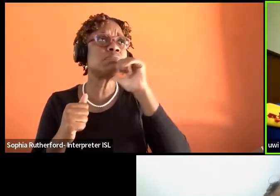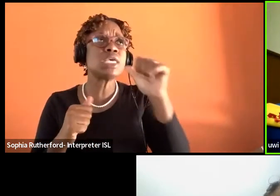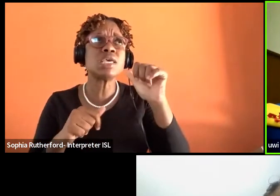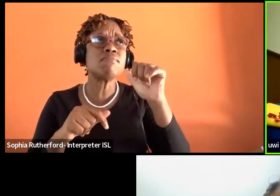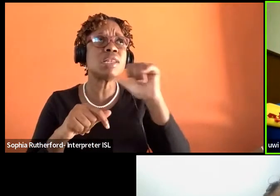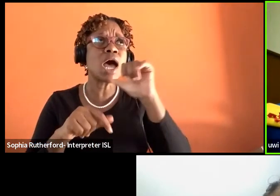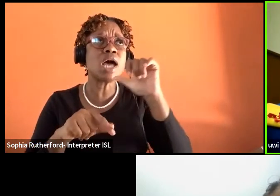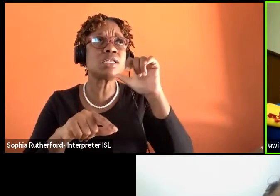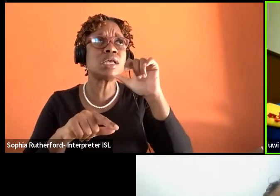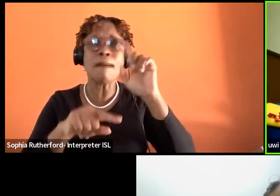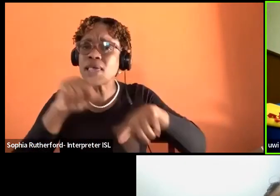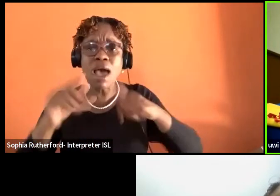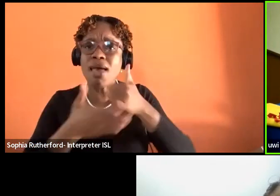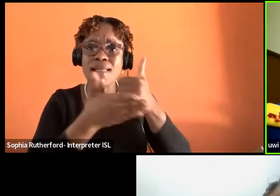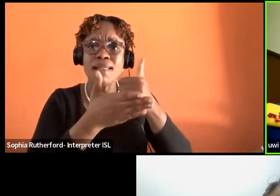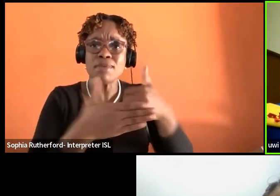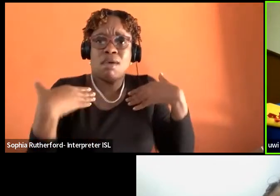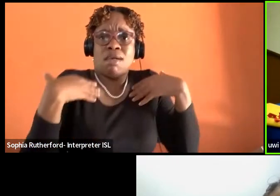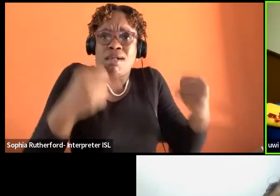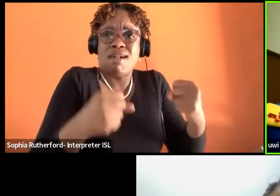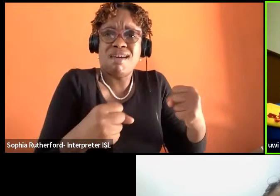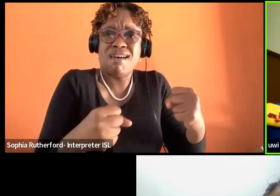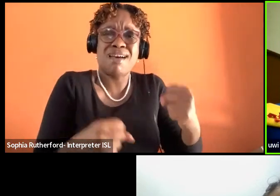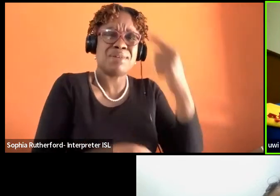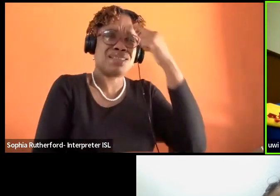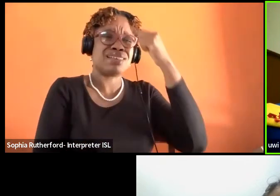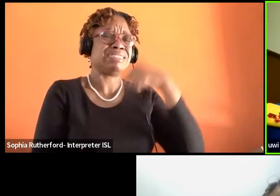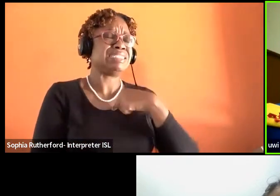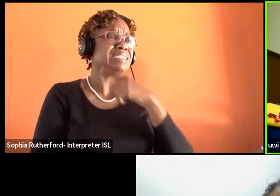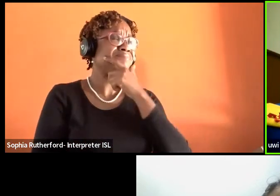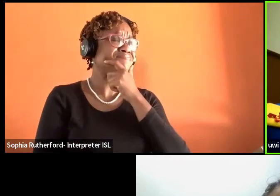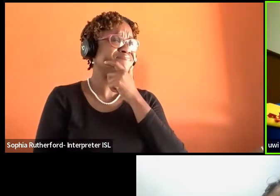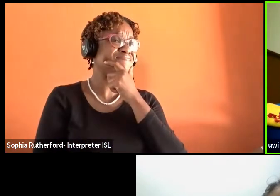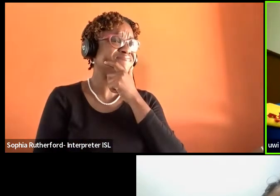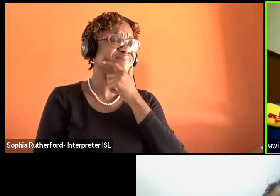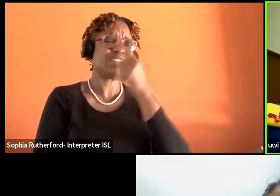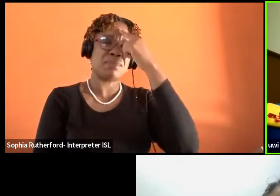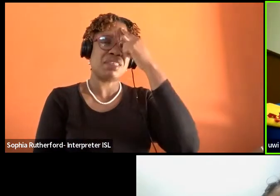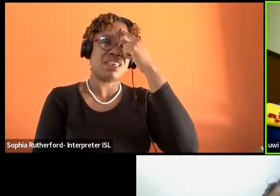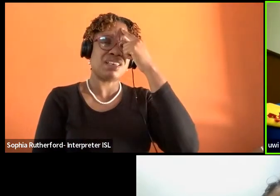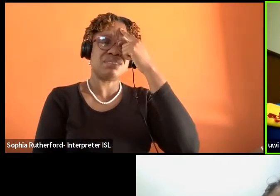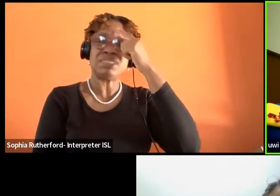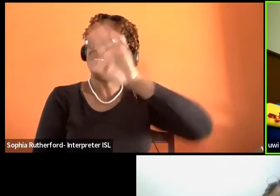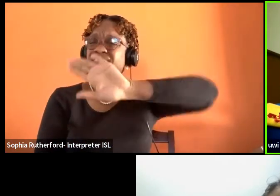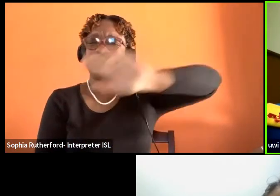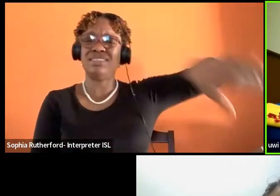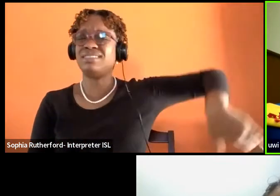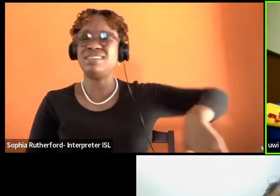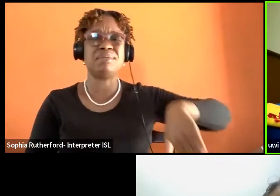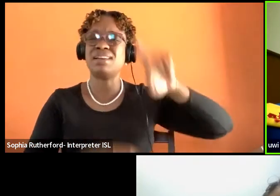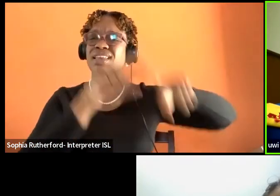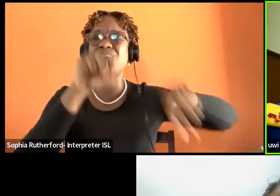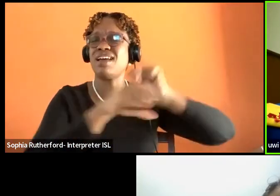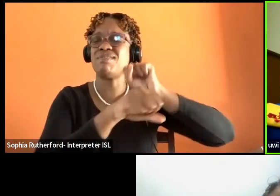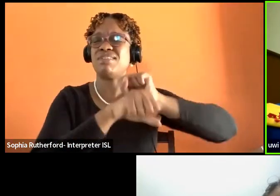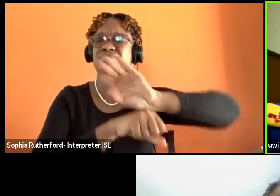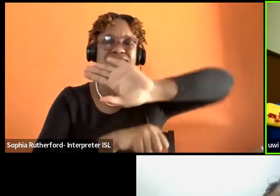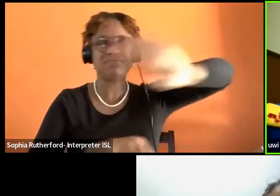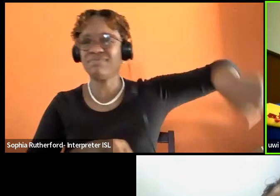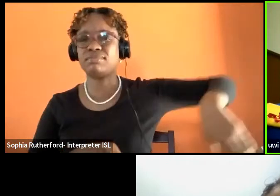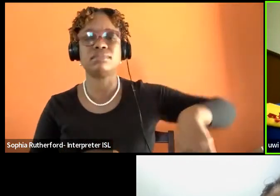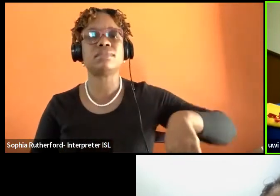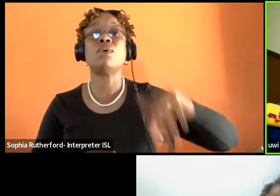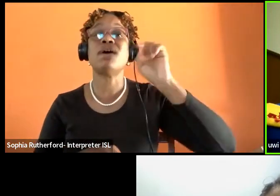they don't see that person with disability as being functional in society. And we have to change that